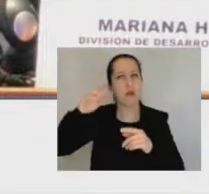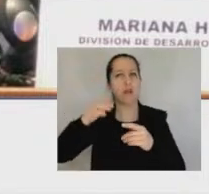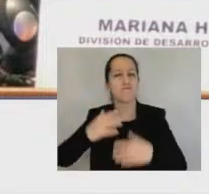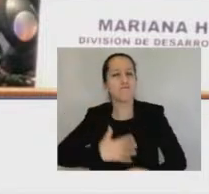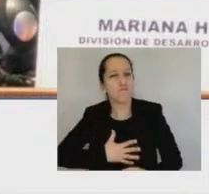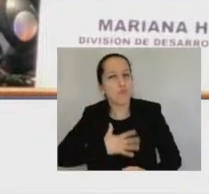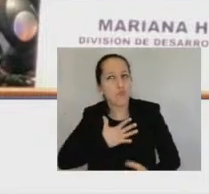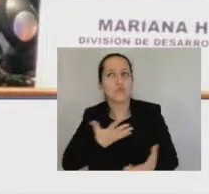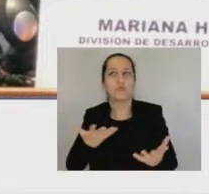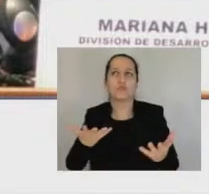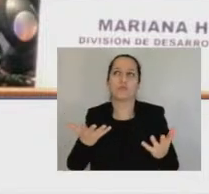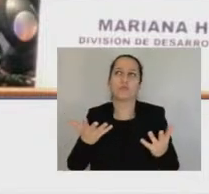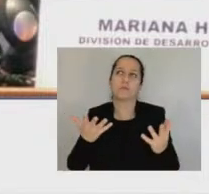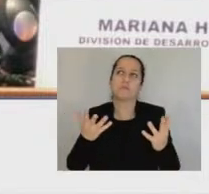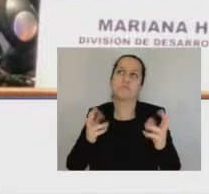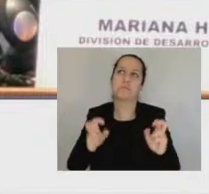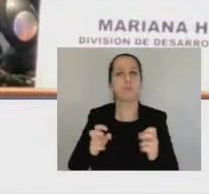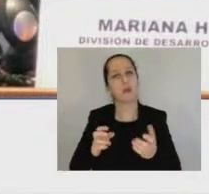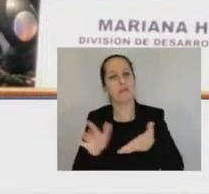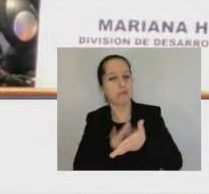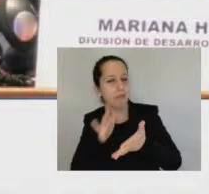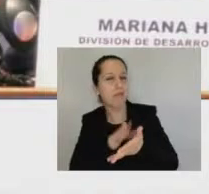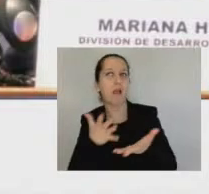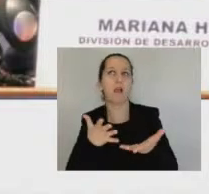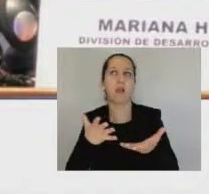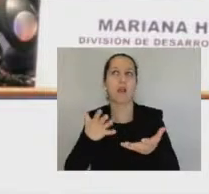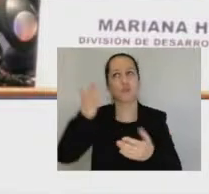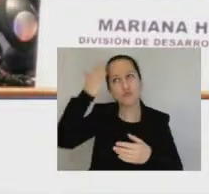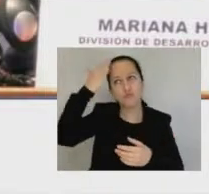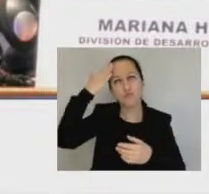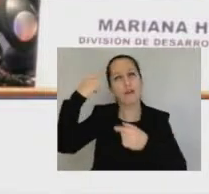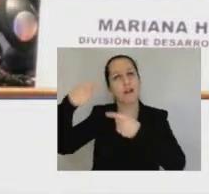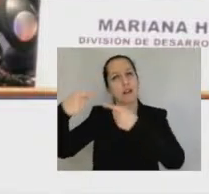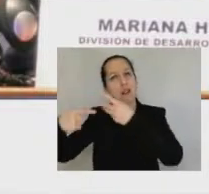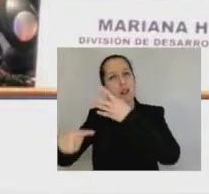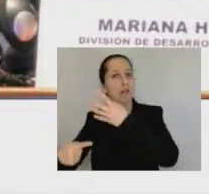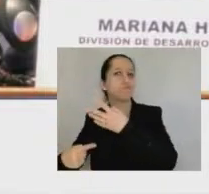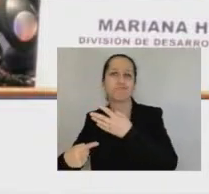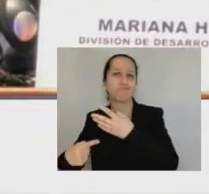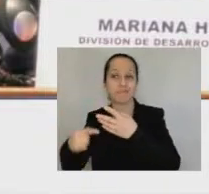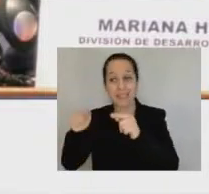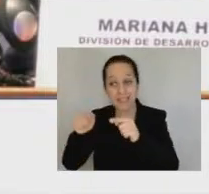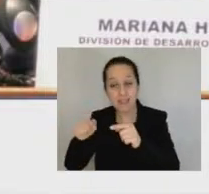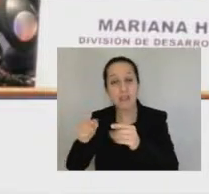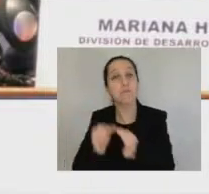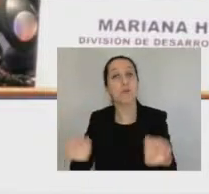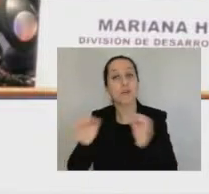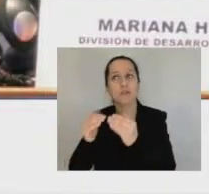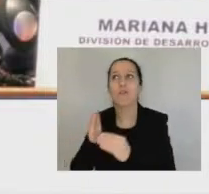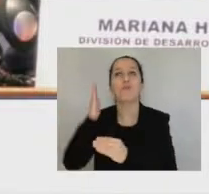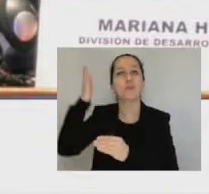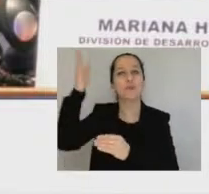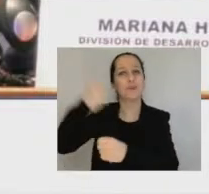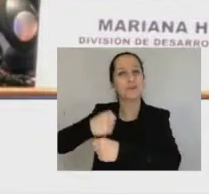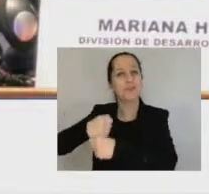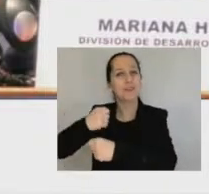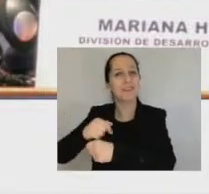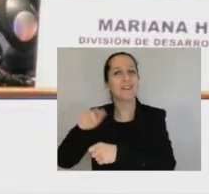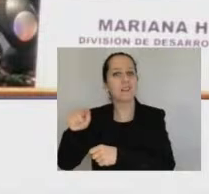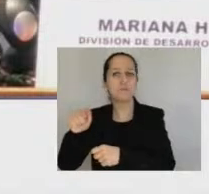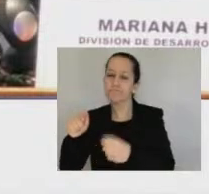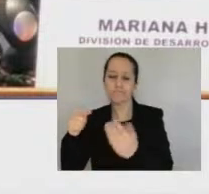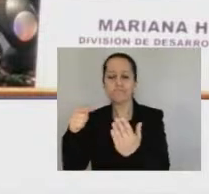not complex skills, digital skills that are more and more demanded in the labor market, skills